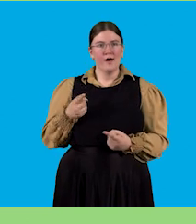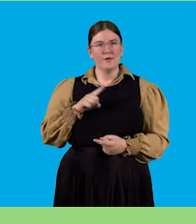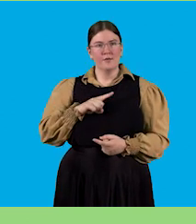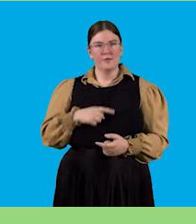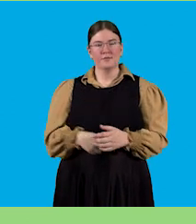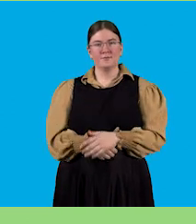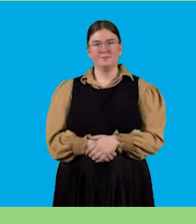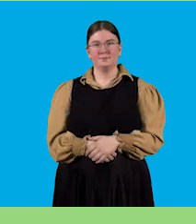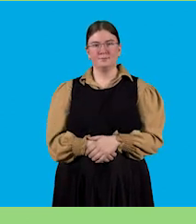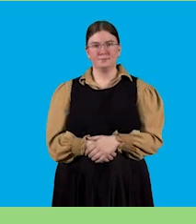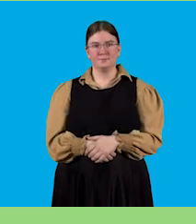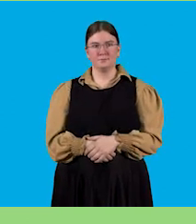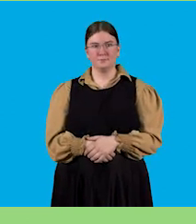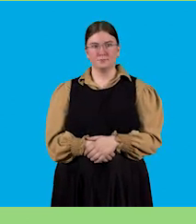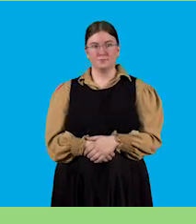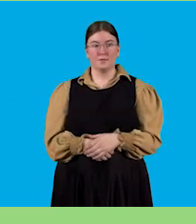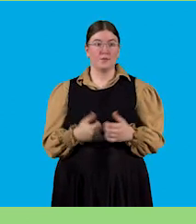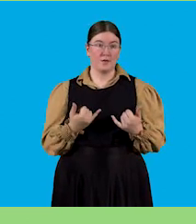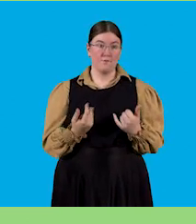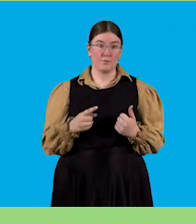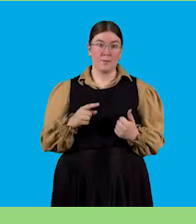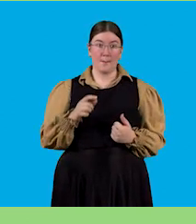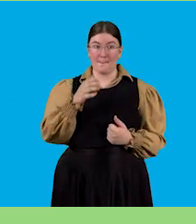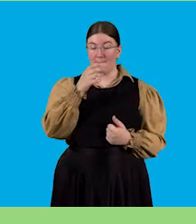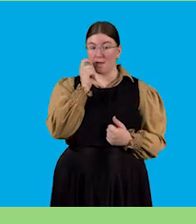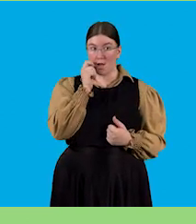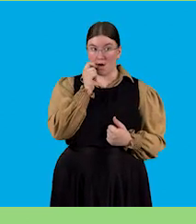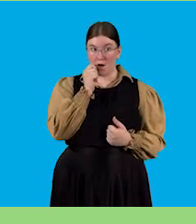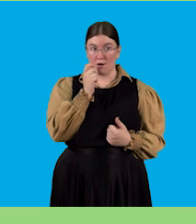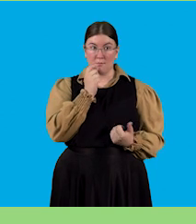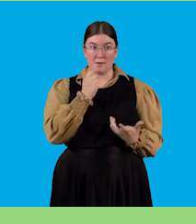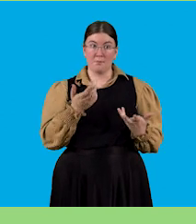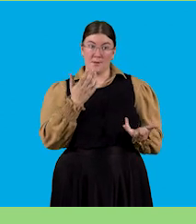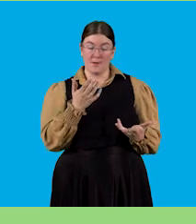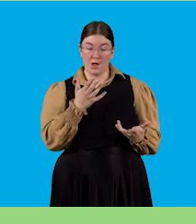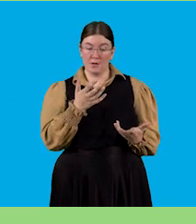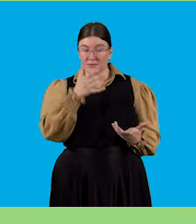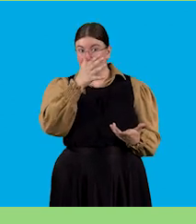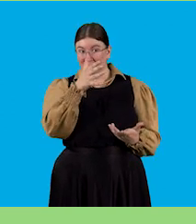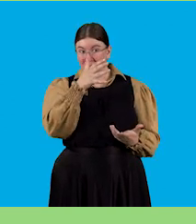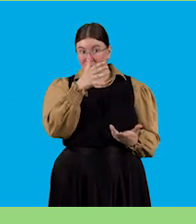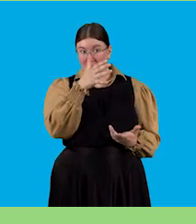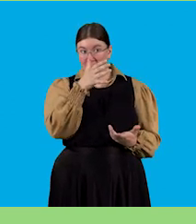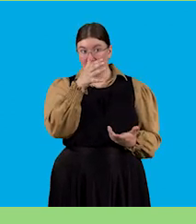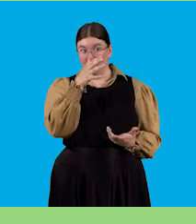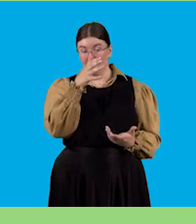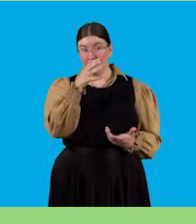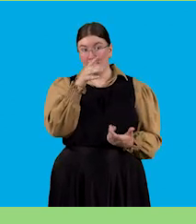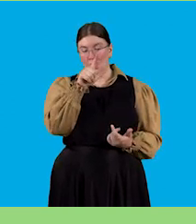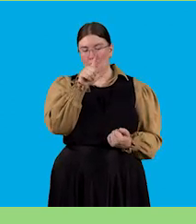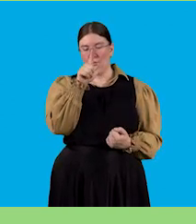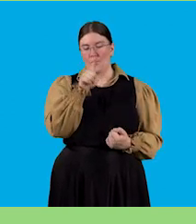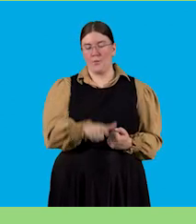infertility in females. So what causes infertility in males? This could be caused by